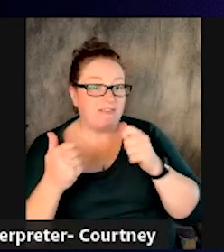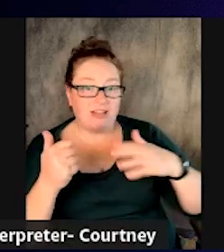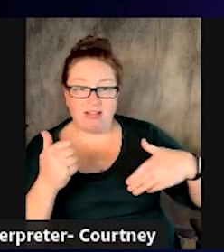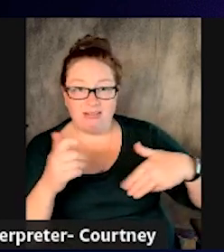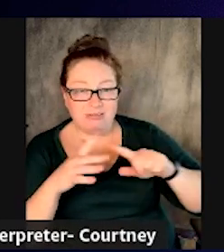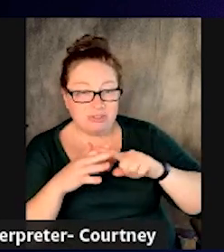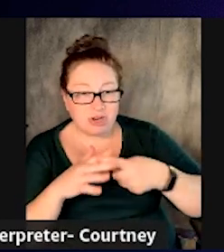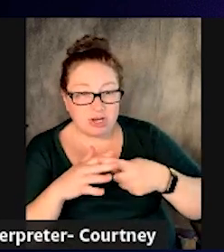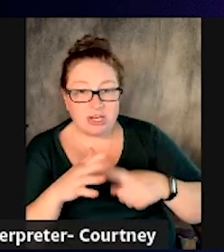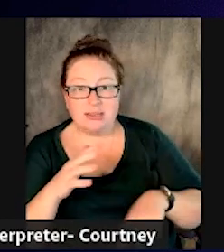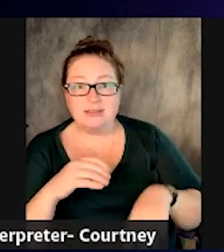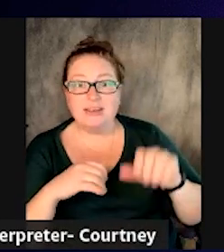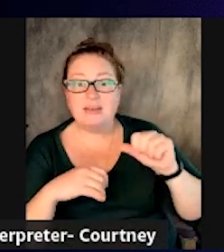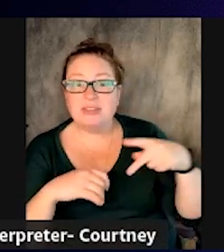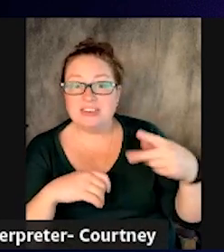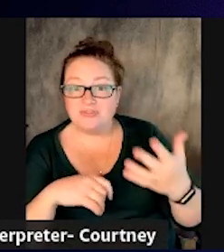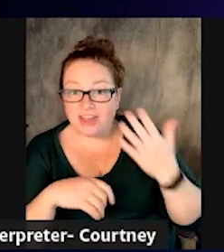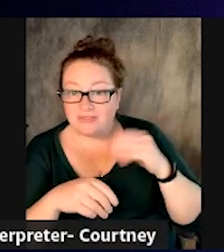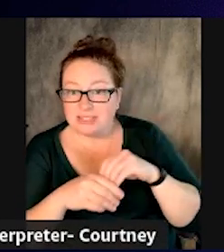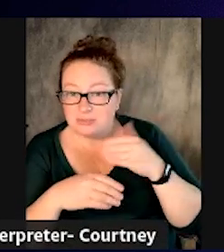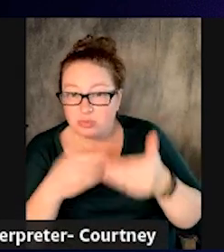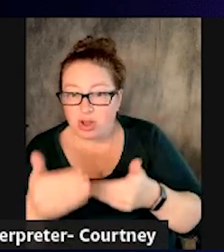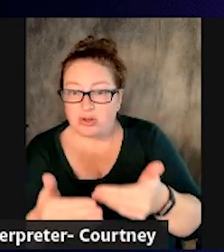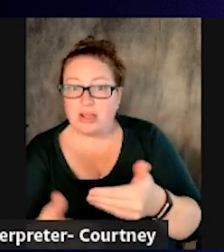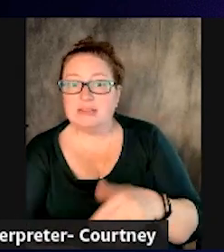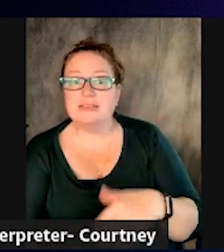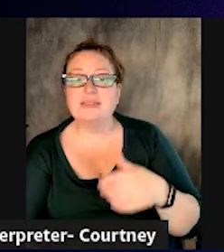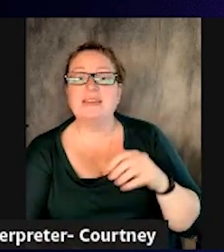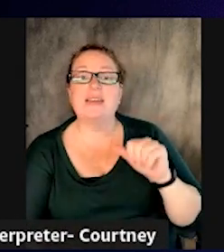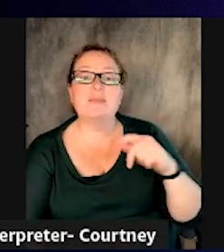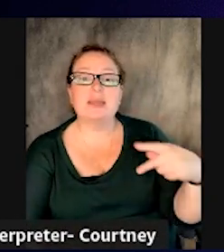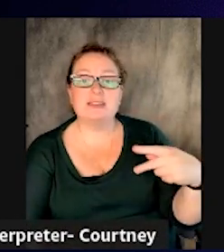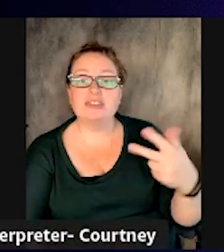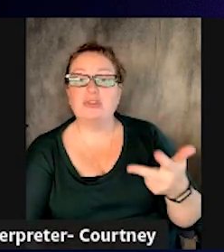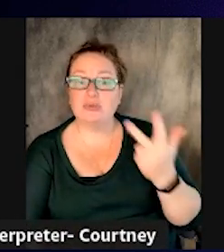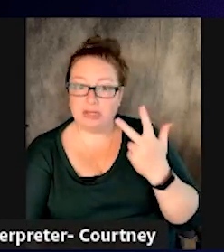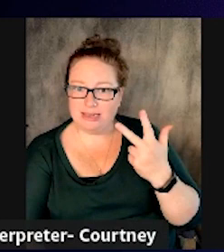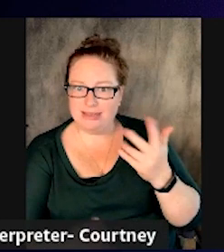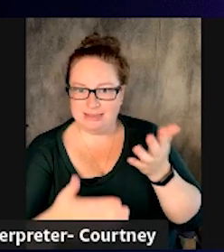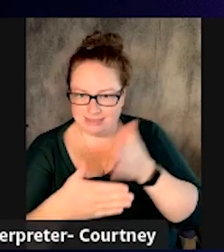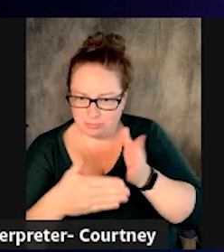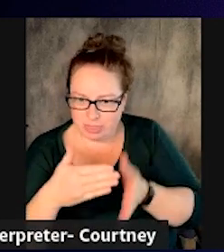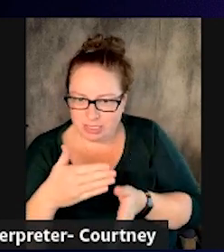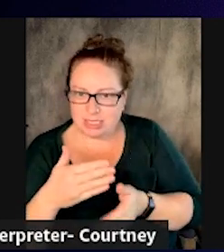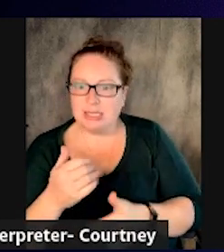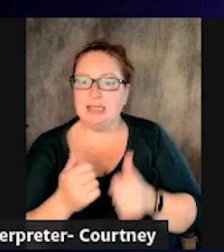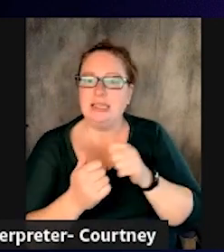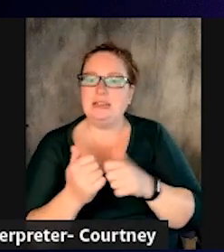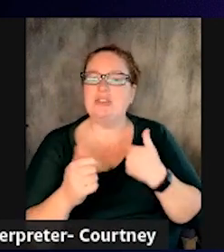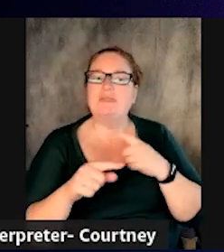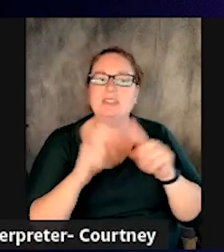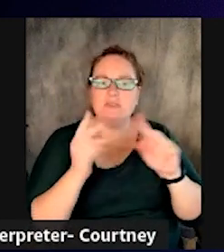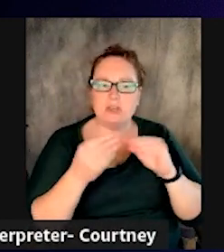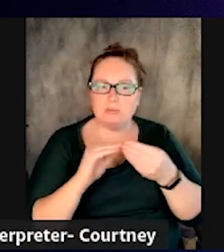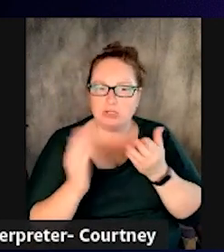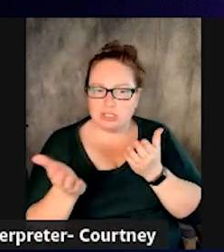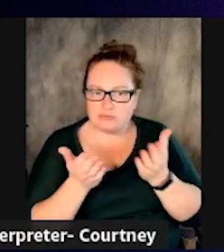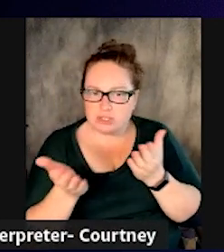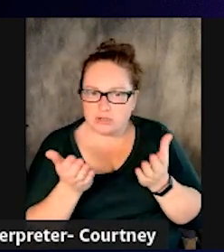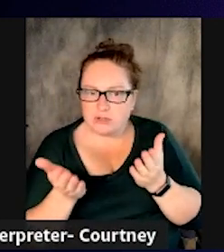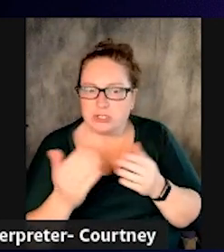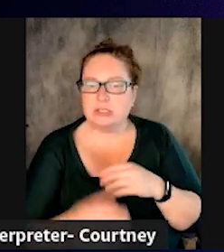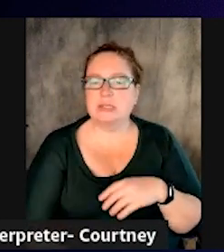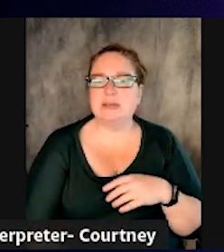5 is in progress, application 3 has completed, each have different numbers of servers. And I also defined a